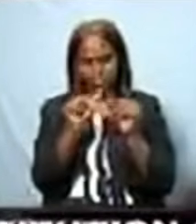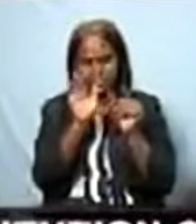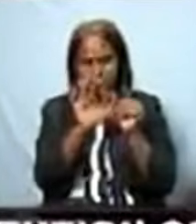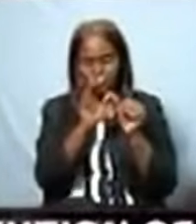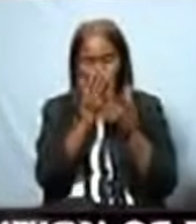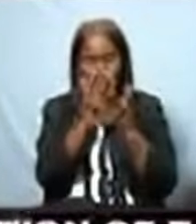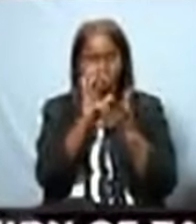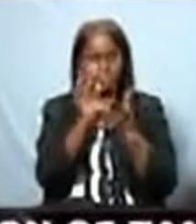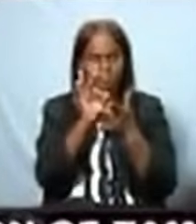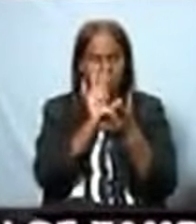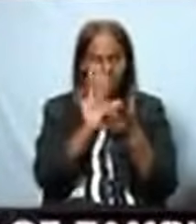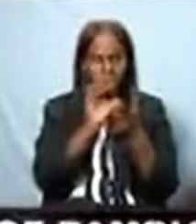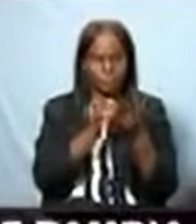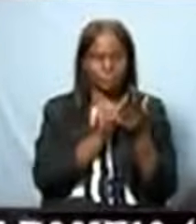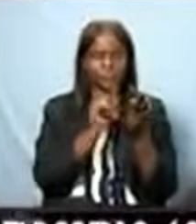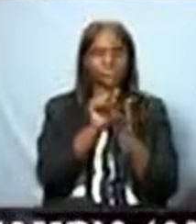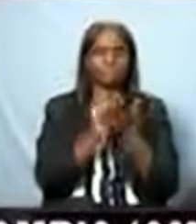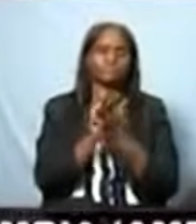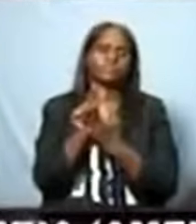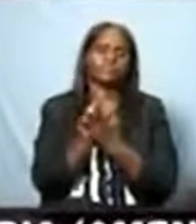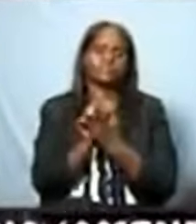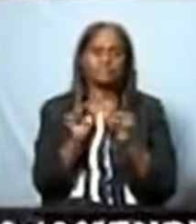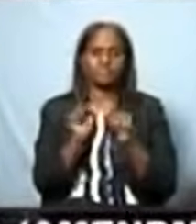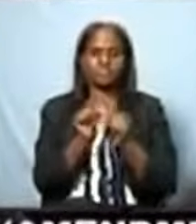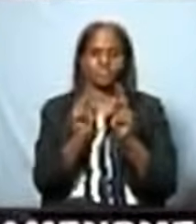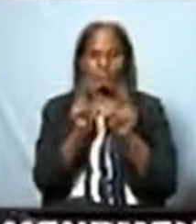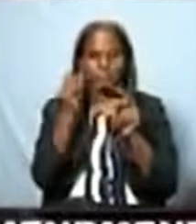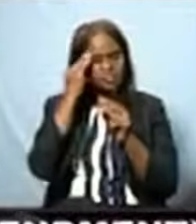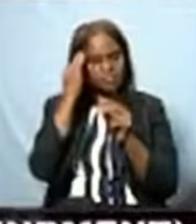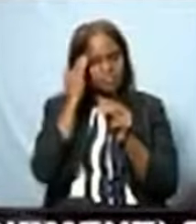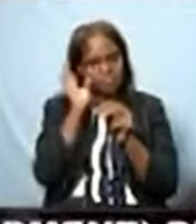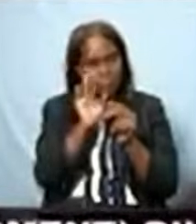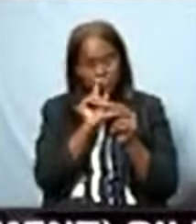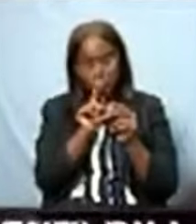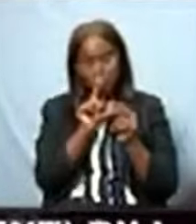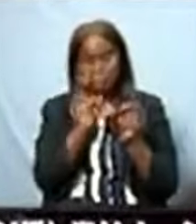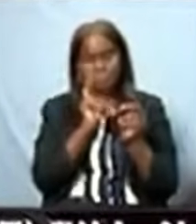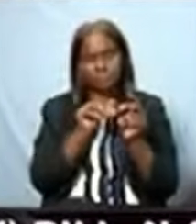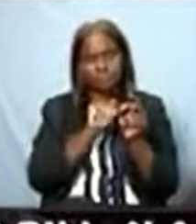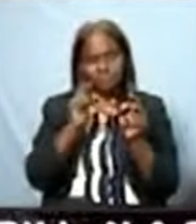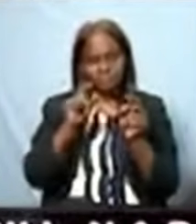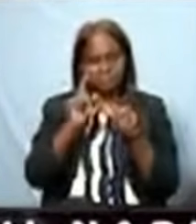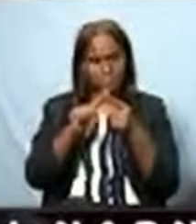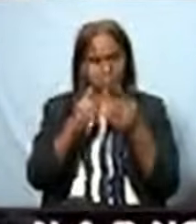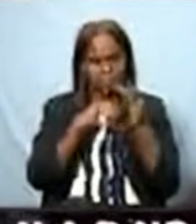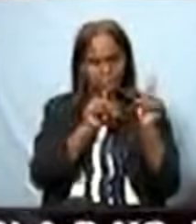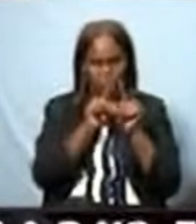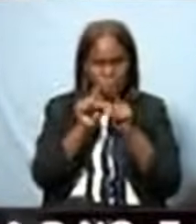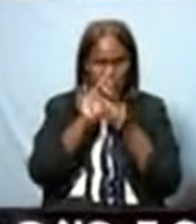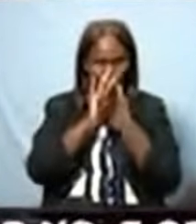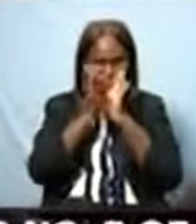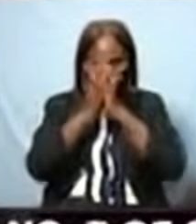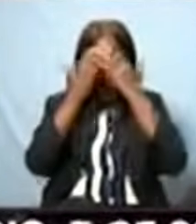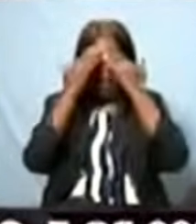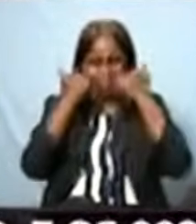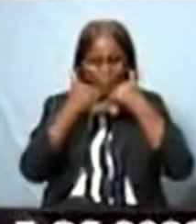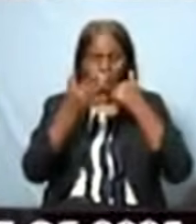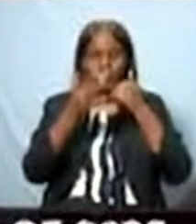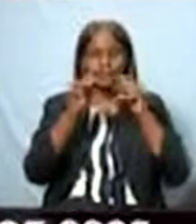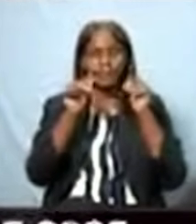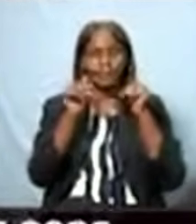part of our laws. And bearing that in mind, we need to also realize